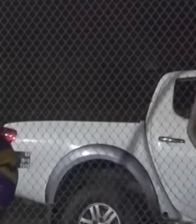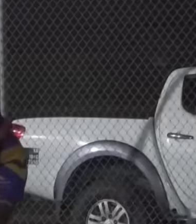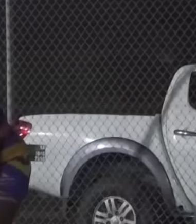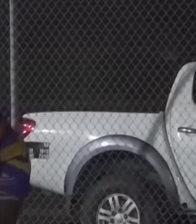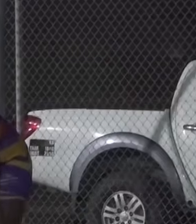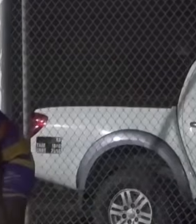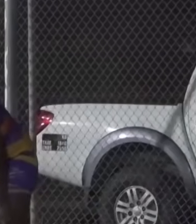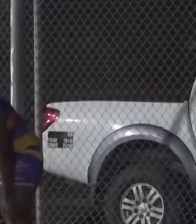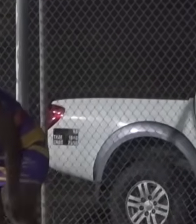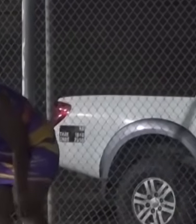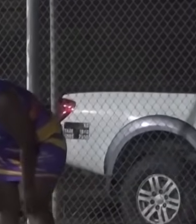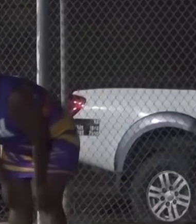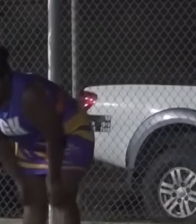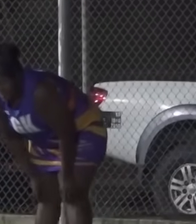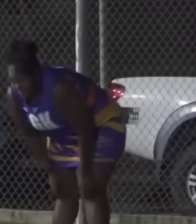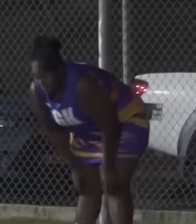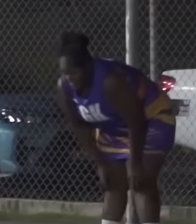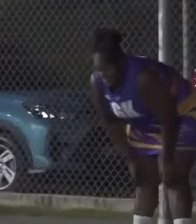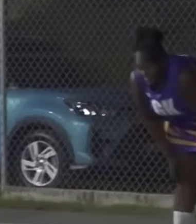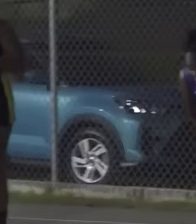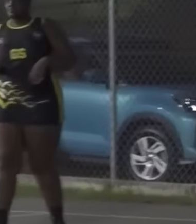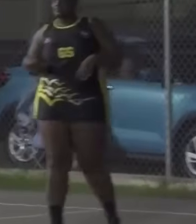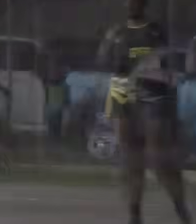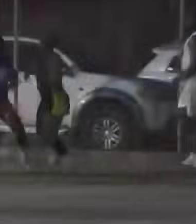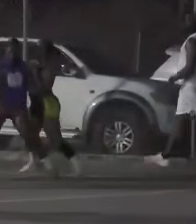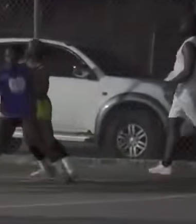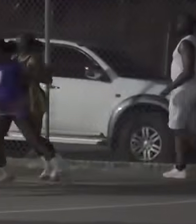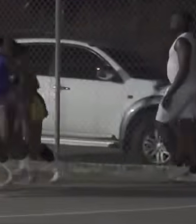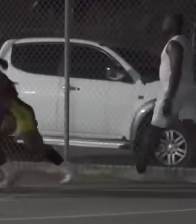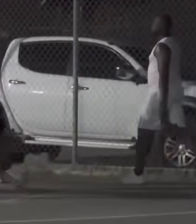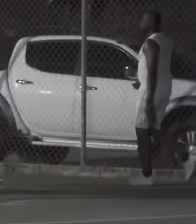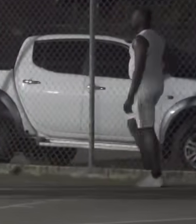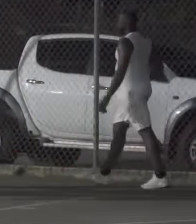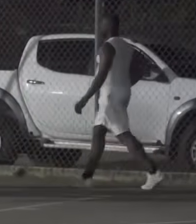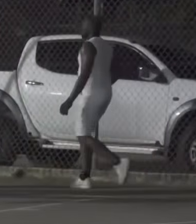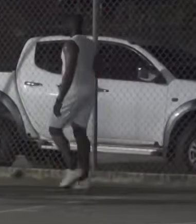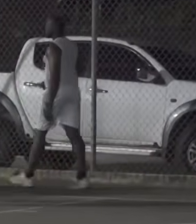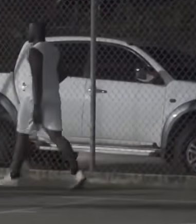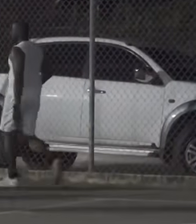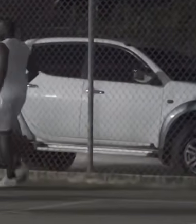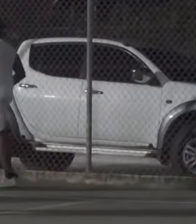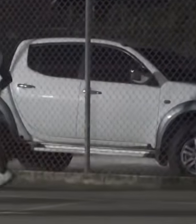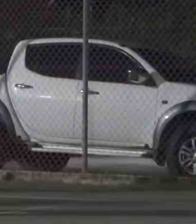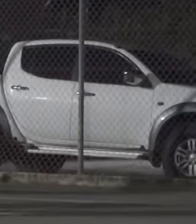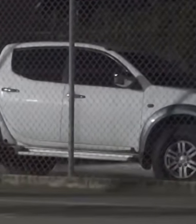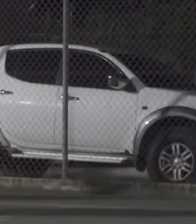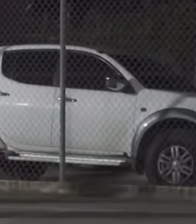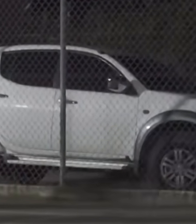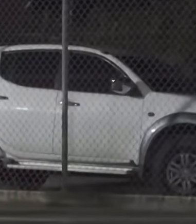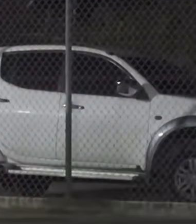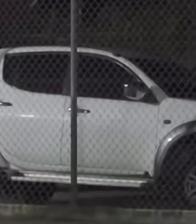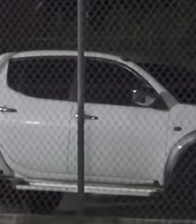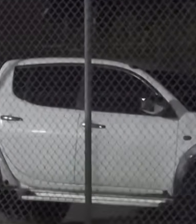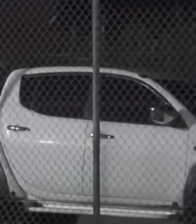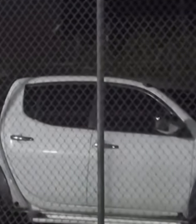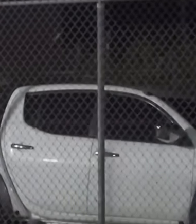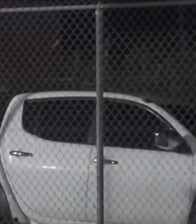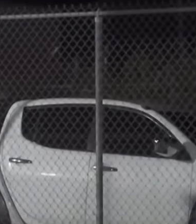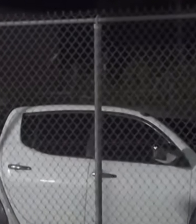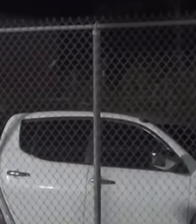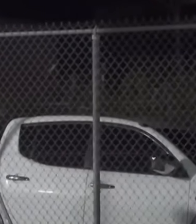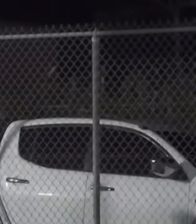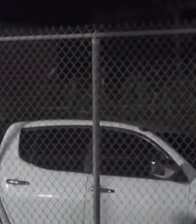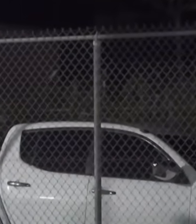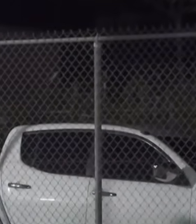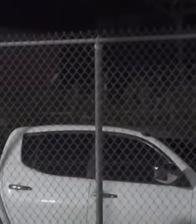no emotion showed, but that was important. UE, with their experience, continued to play well. Crony at